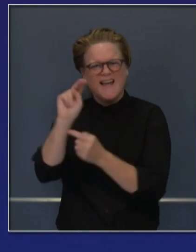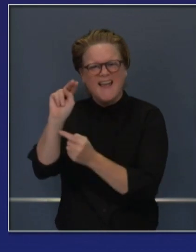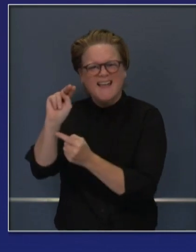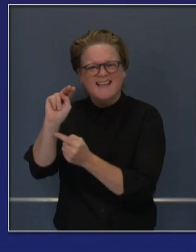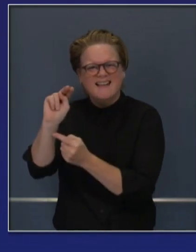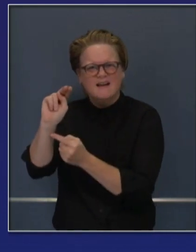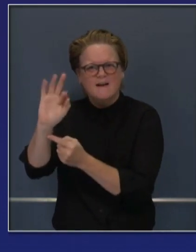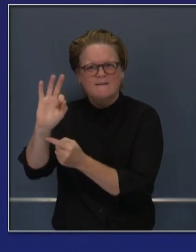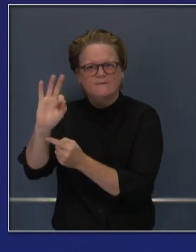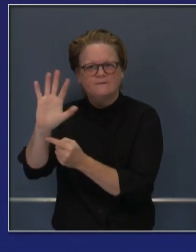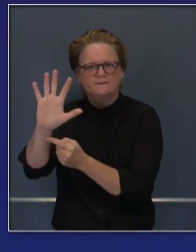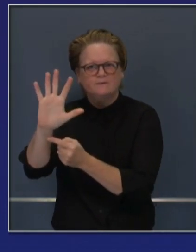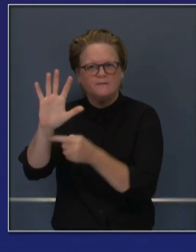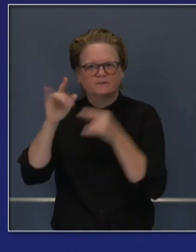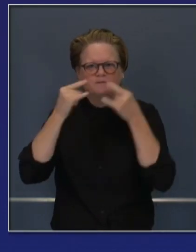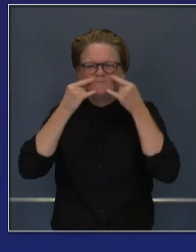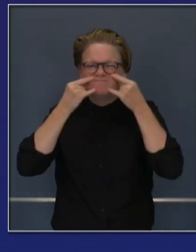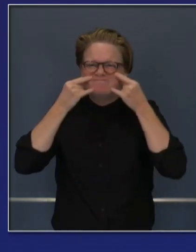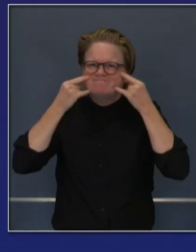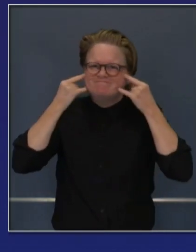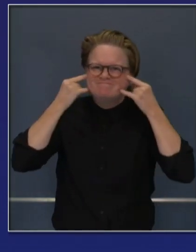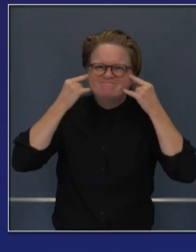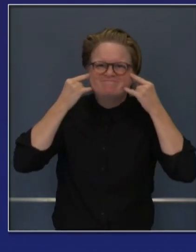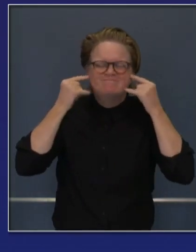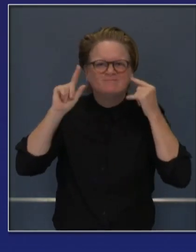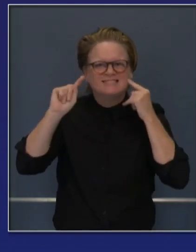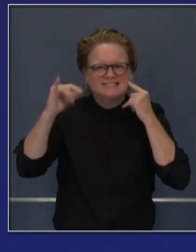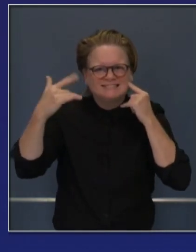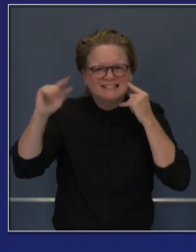are not at increased risks while indoors.